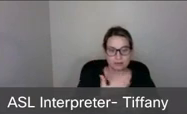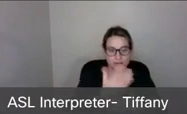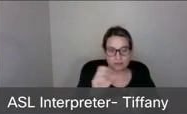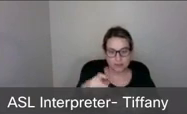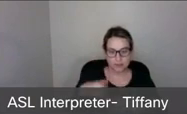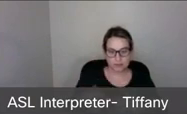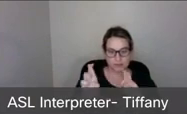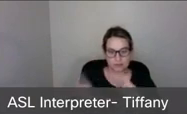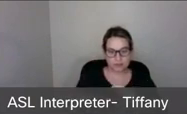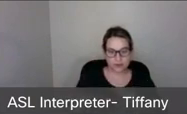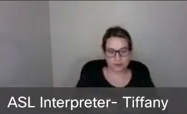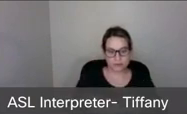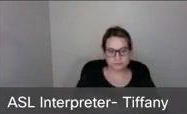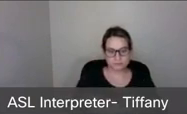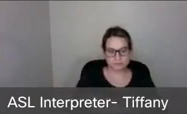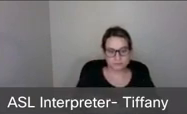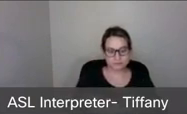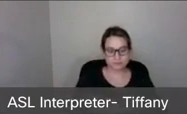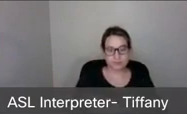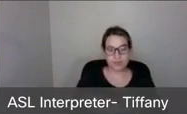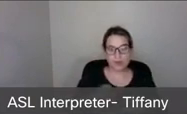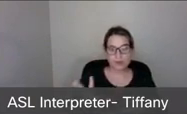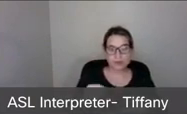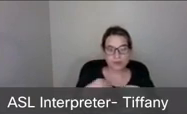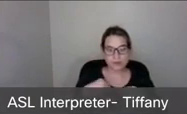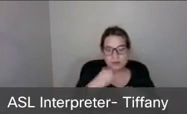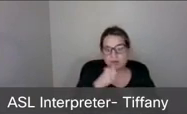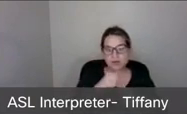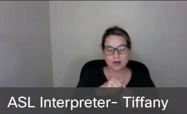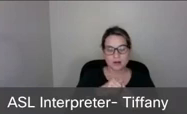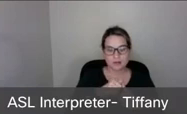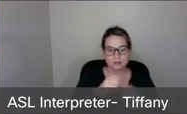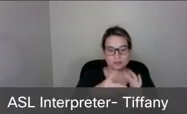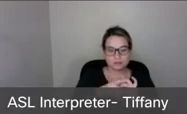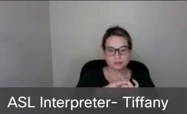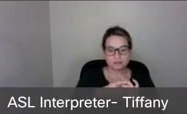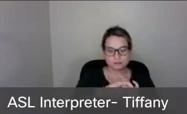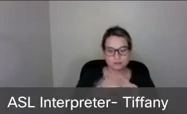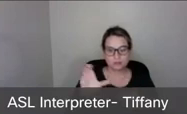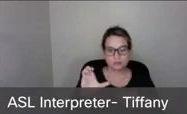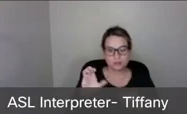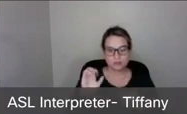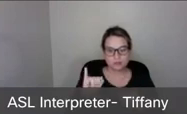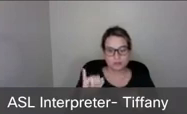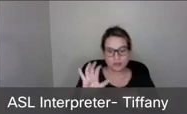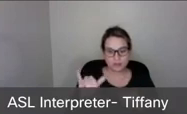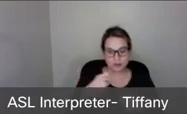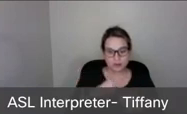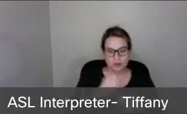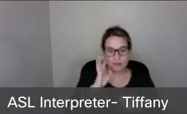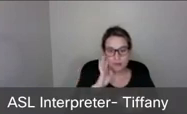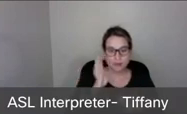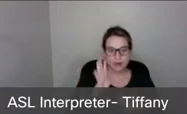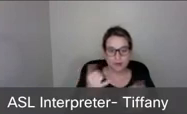response, please accept this letter as the tribe's public comment as it pertains to the community of interest that make up the currently